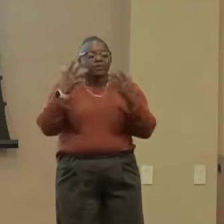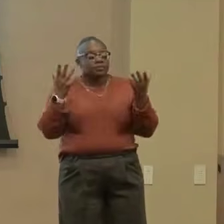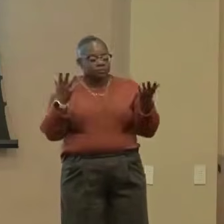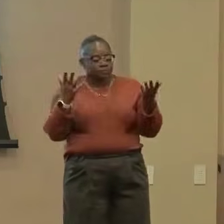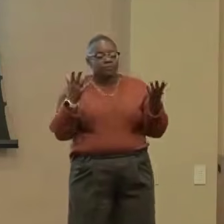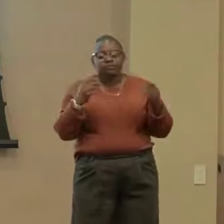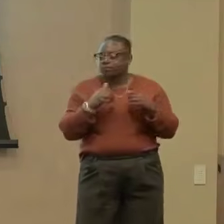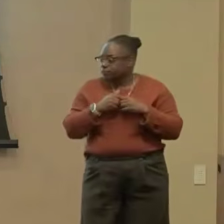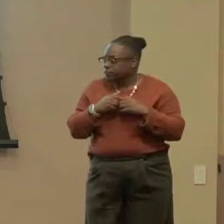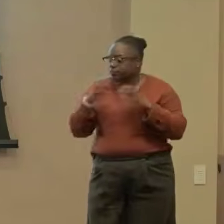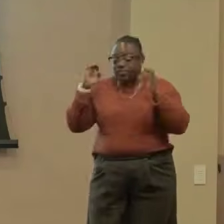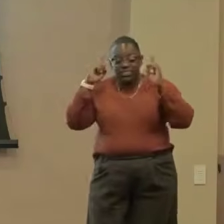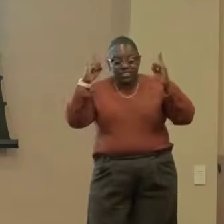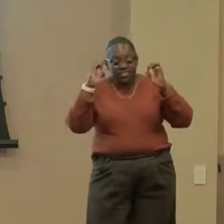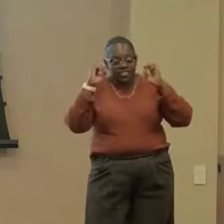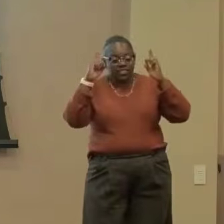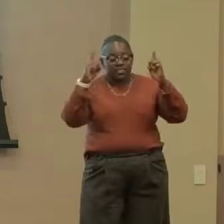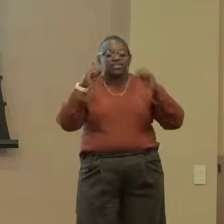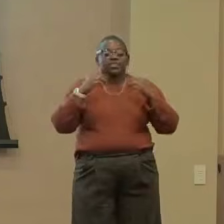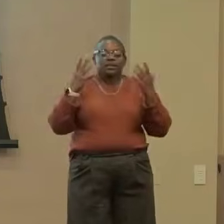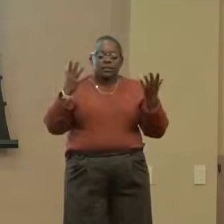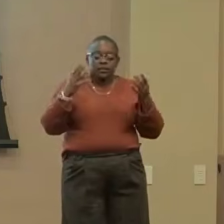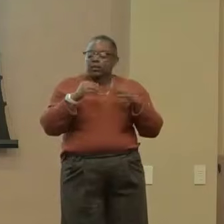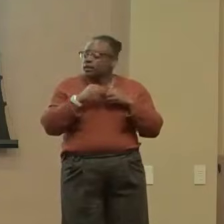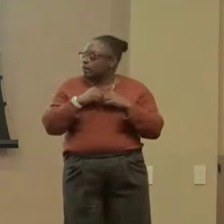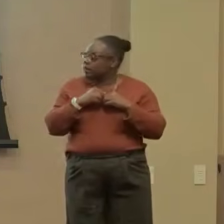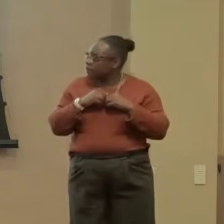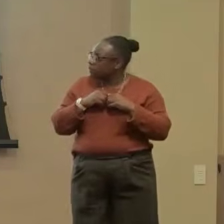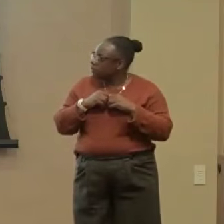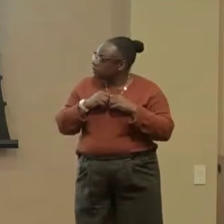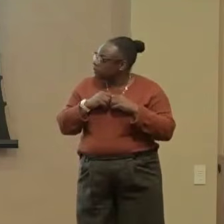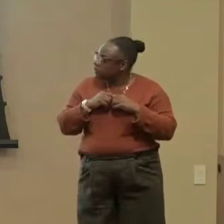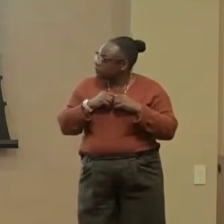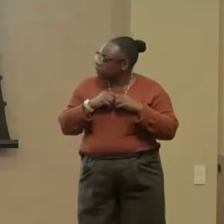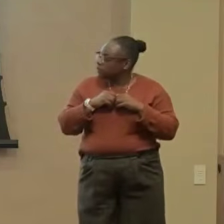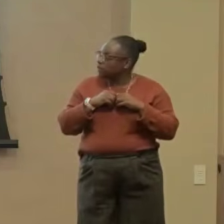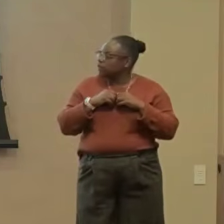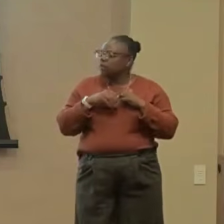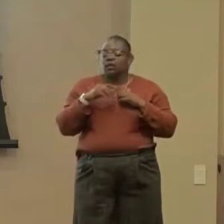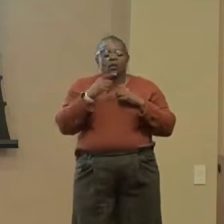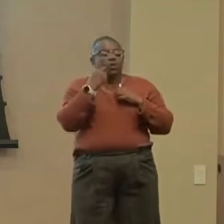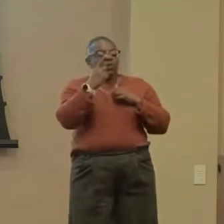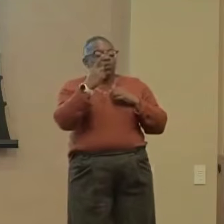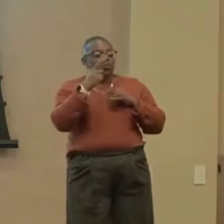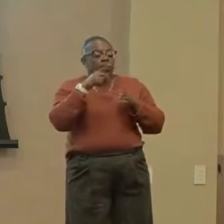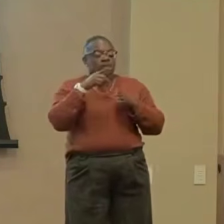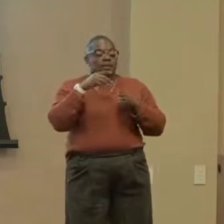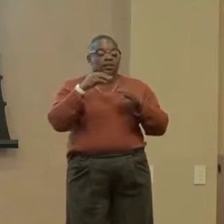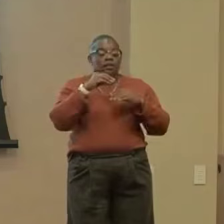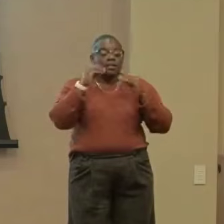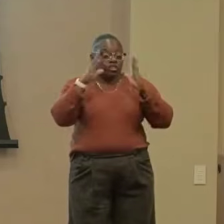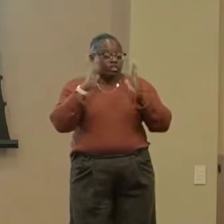especially in the education space. I've experienced a professor that literally wouldn't give